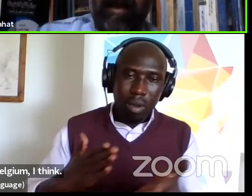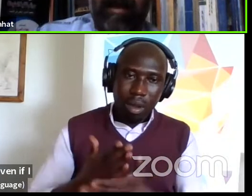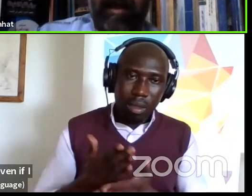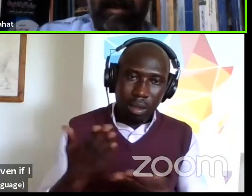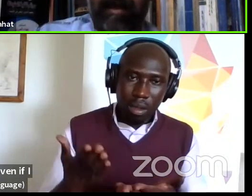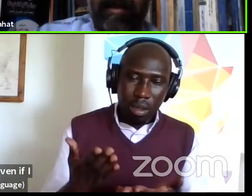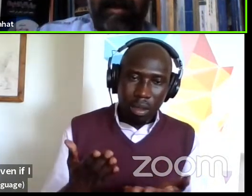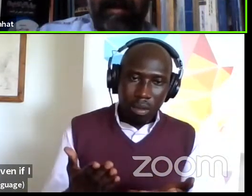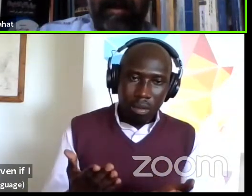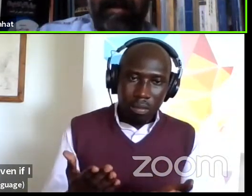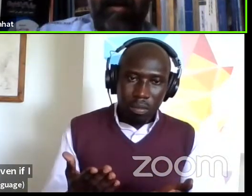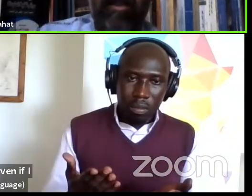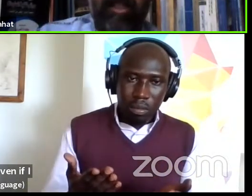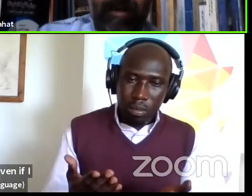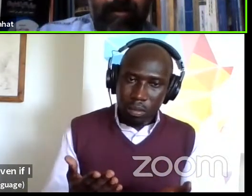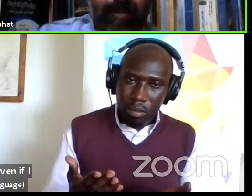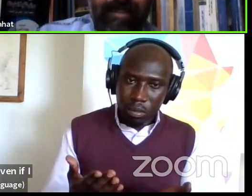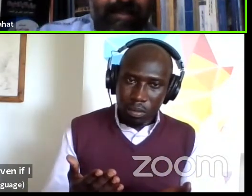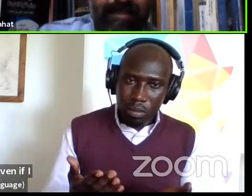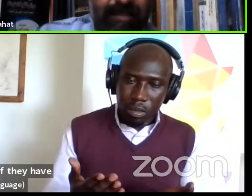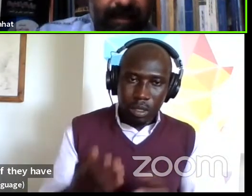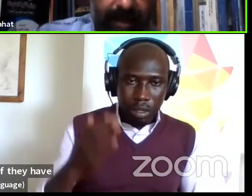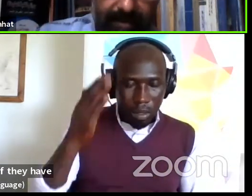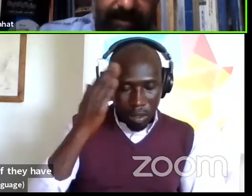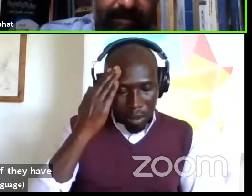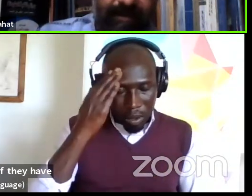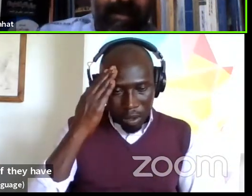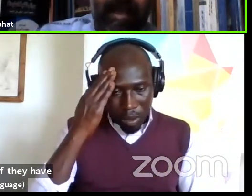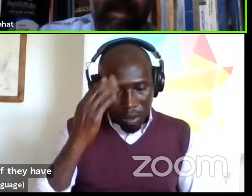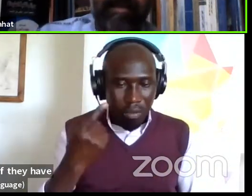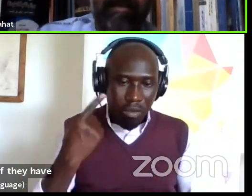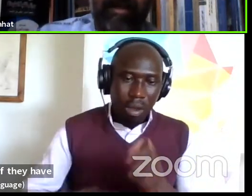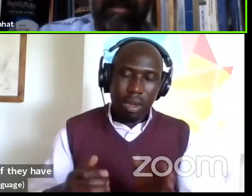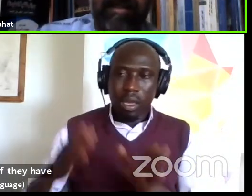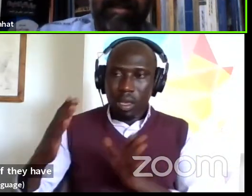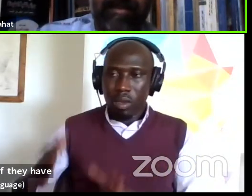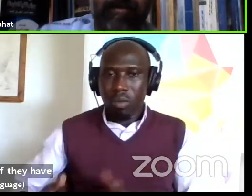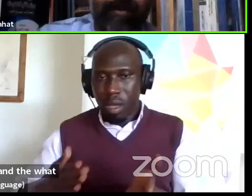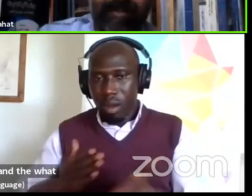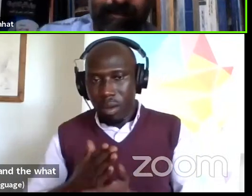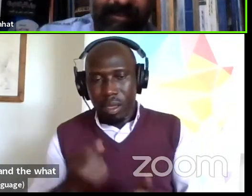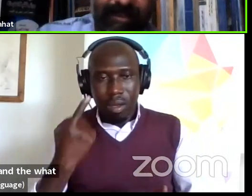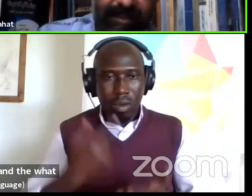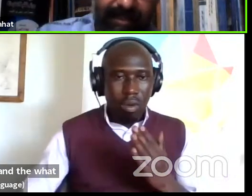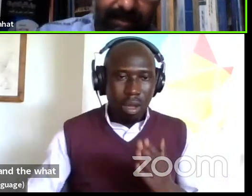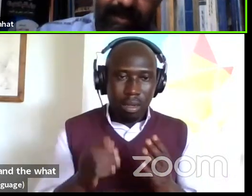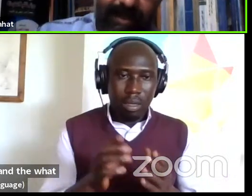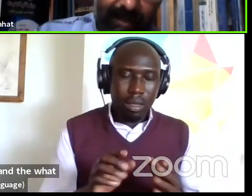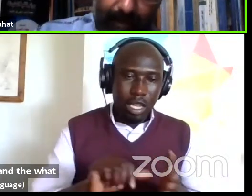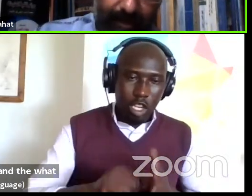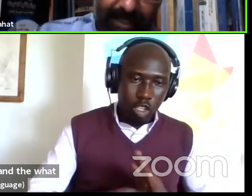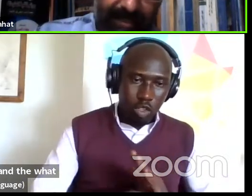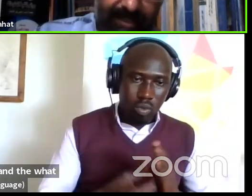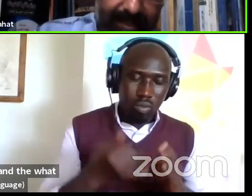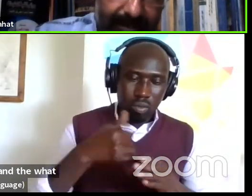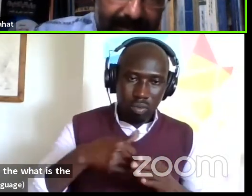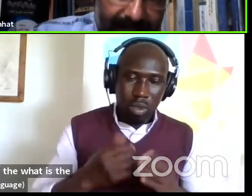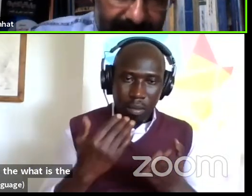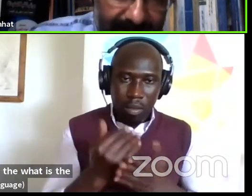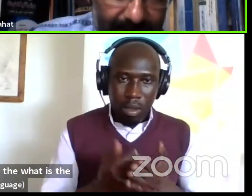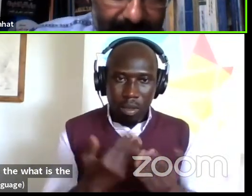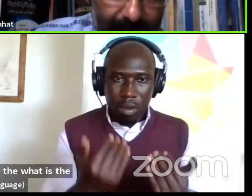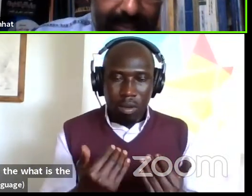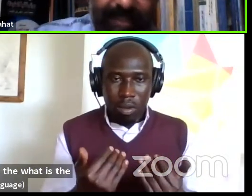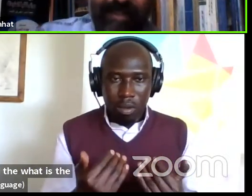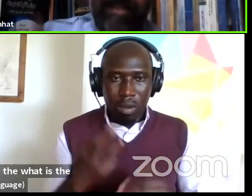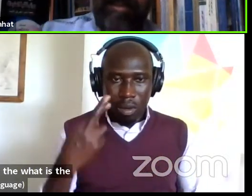have a knowledge about what is the digital rights and what is the component of the digital rights, because the digital